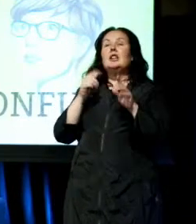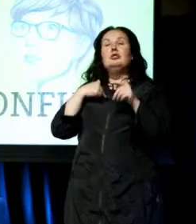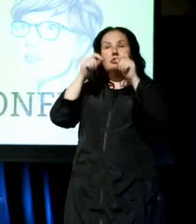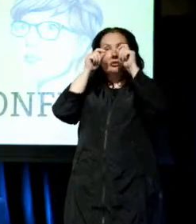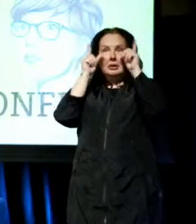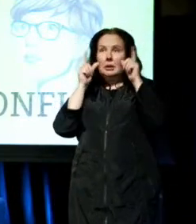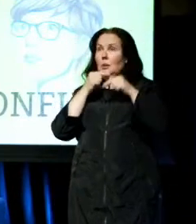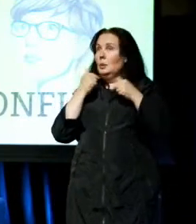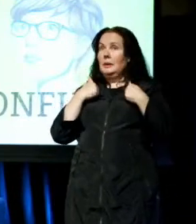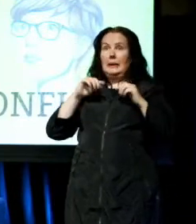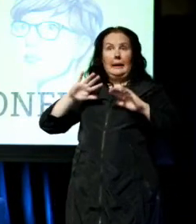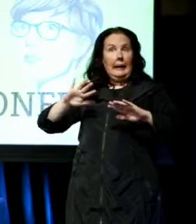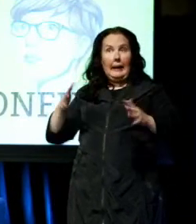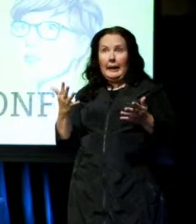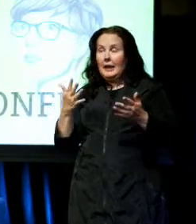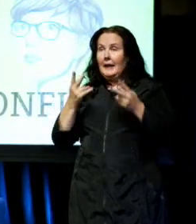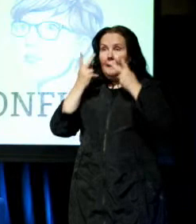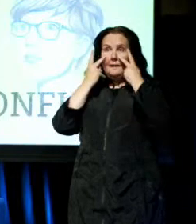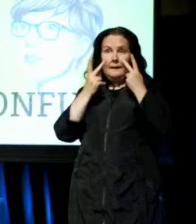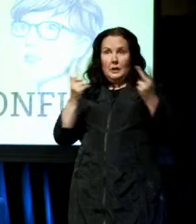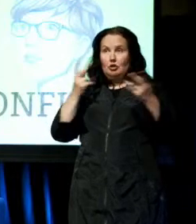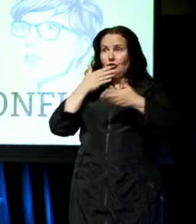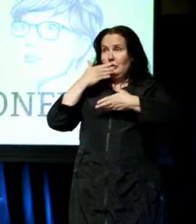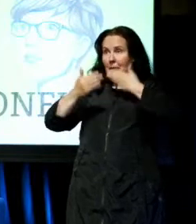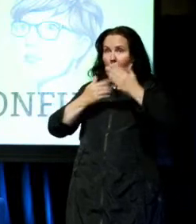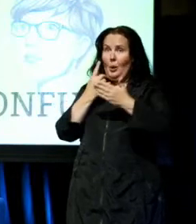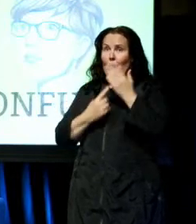we didn't do visual descriptions except Alistair.